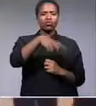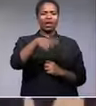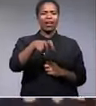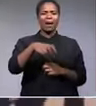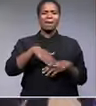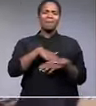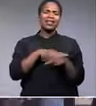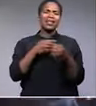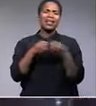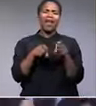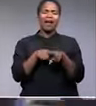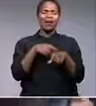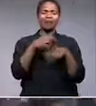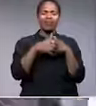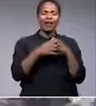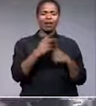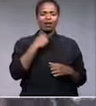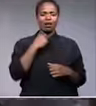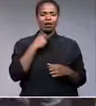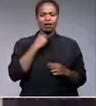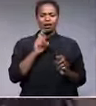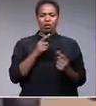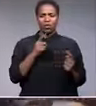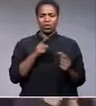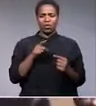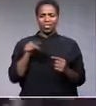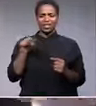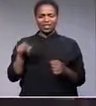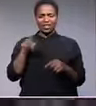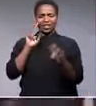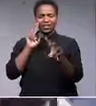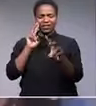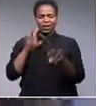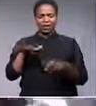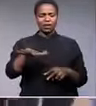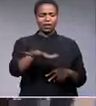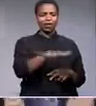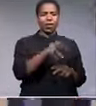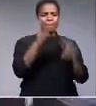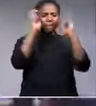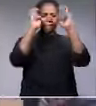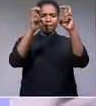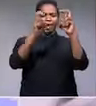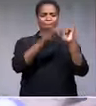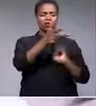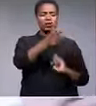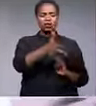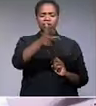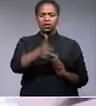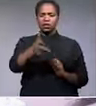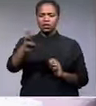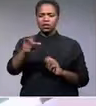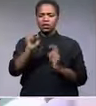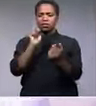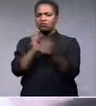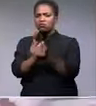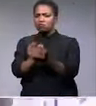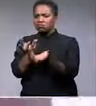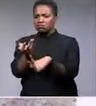commodities. Chamisa visited the main Harare bus terminus in Mbare. He met a few travelers